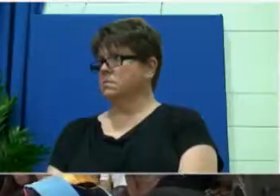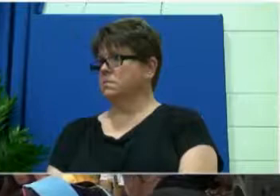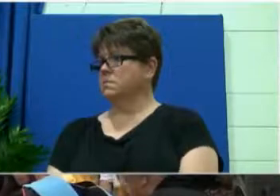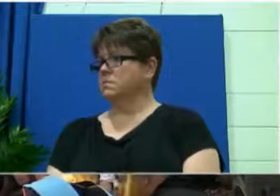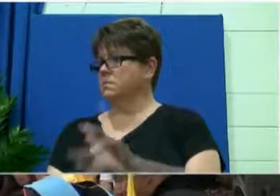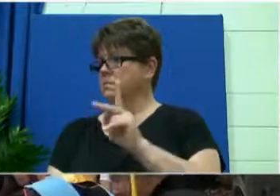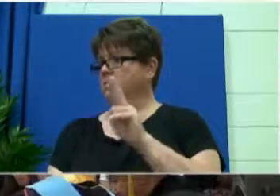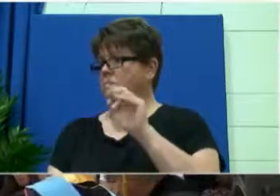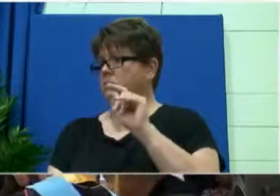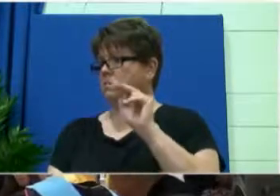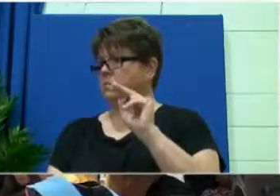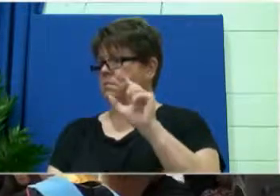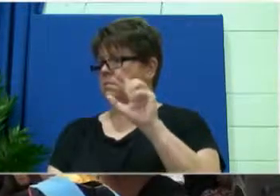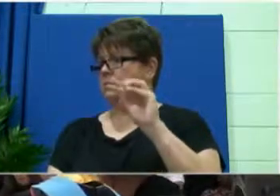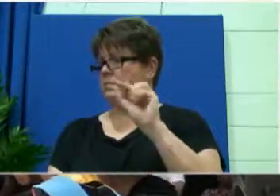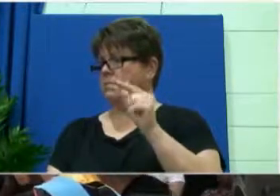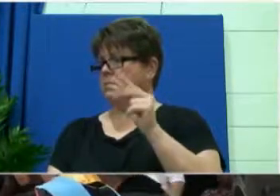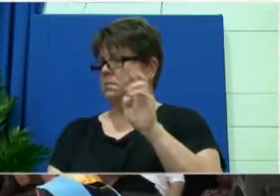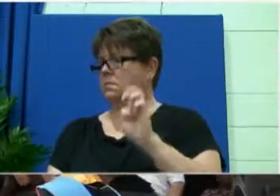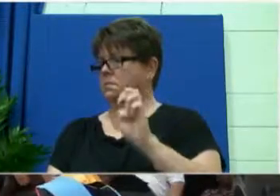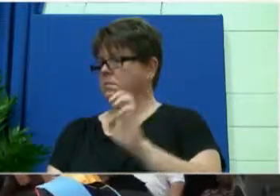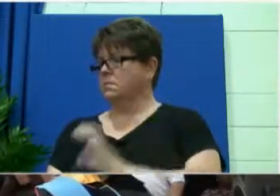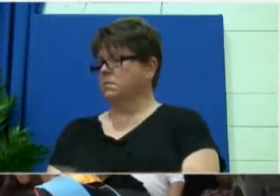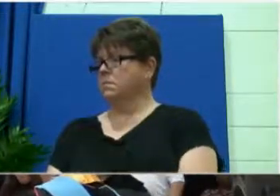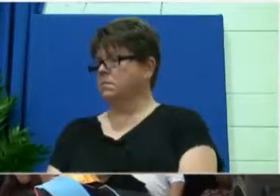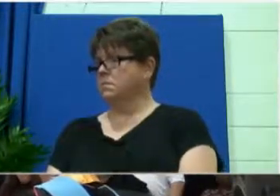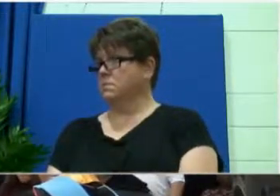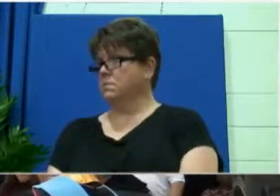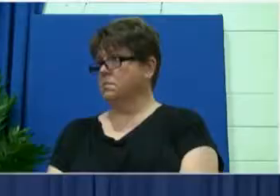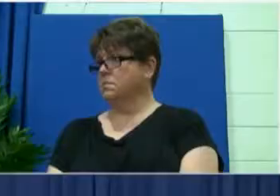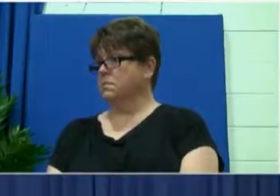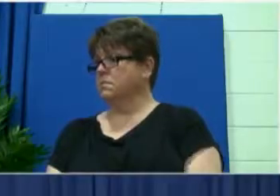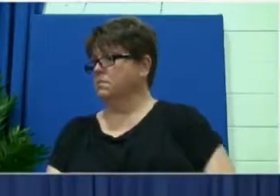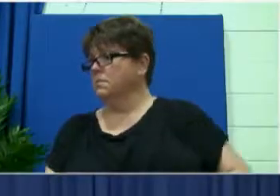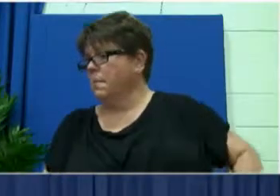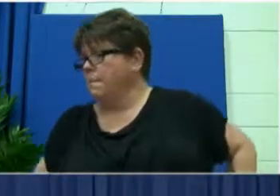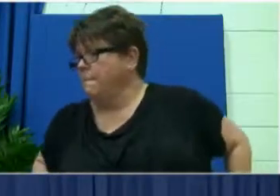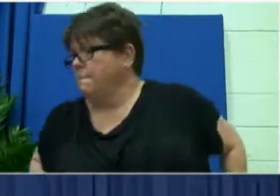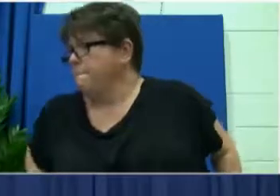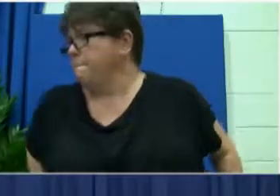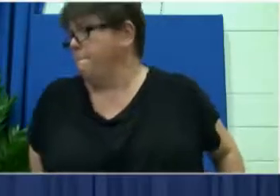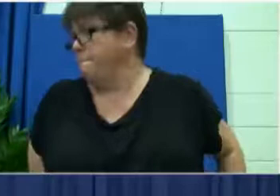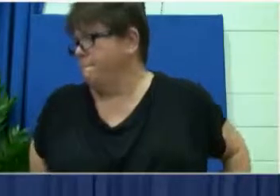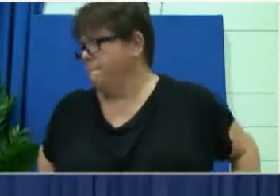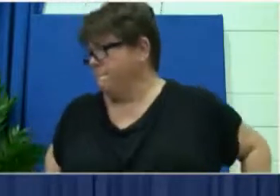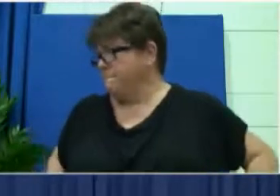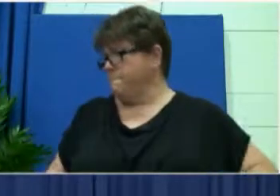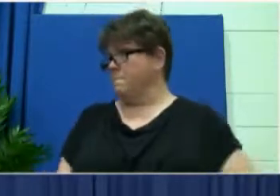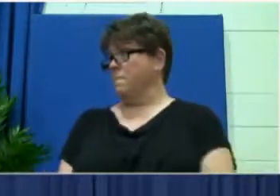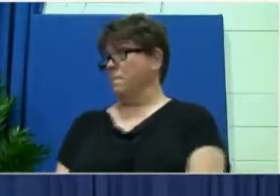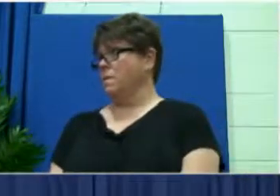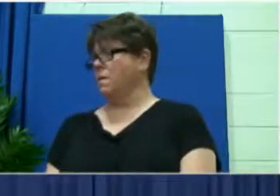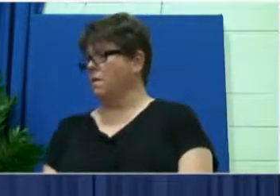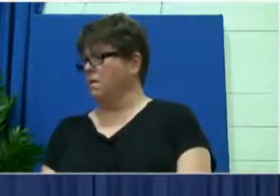Kristen L. Loeb, cum laude, Associate in Applied Science, Physical Therapy Assistant.